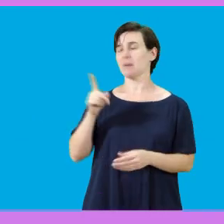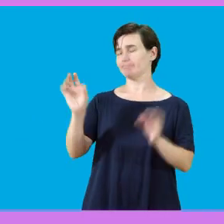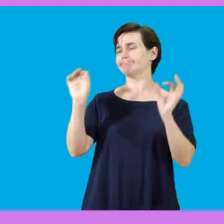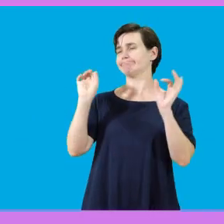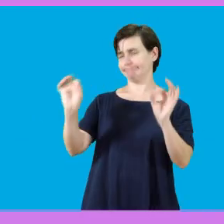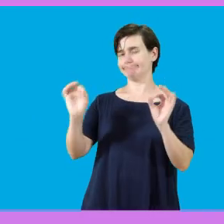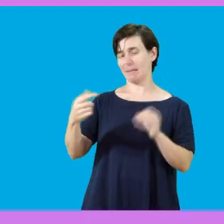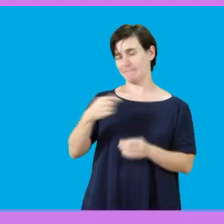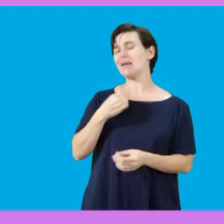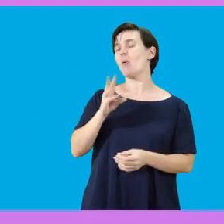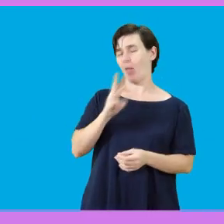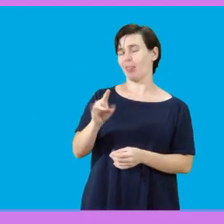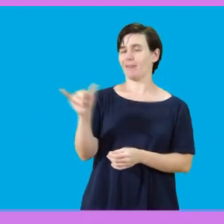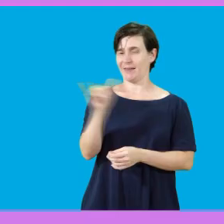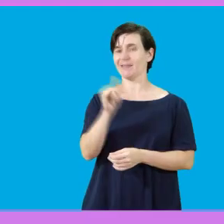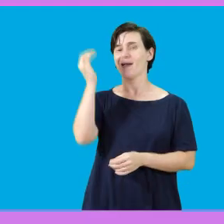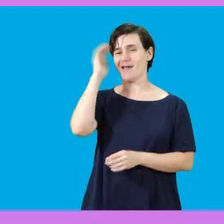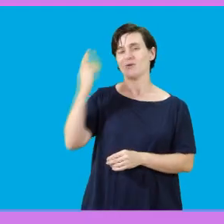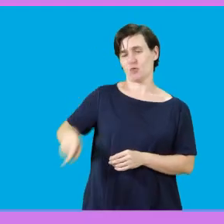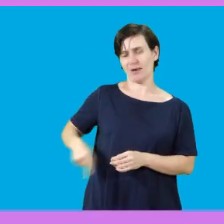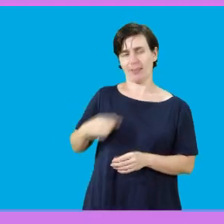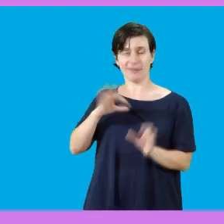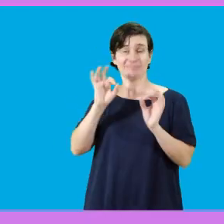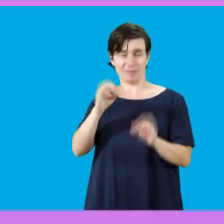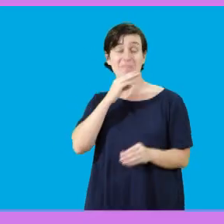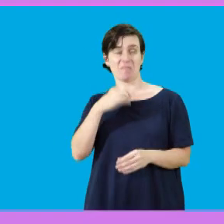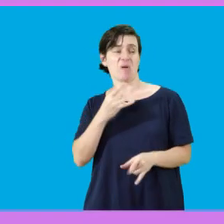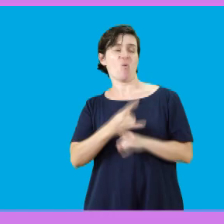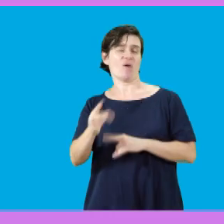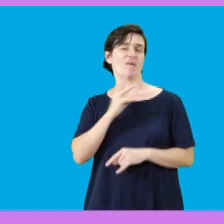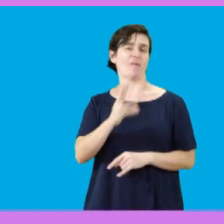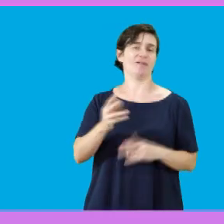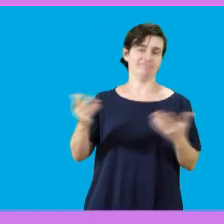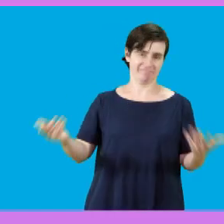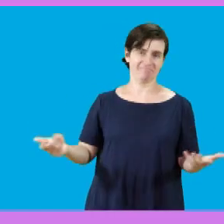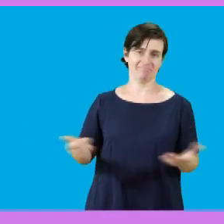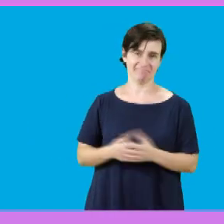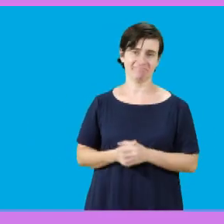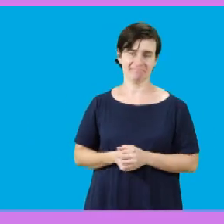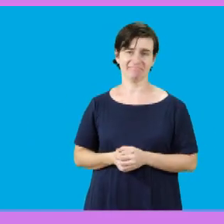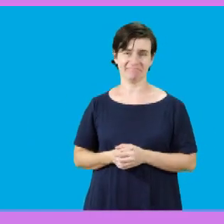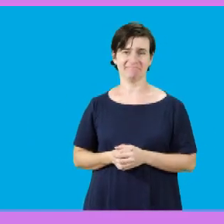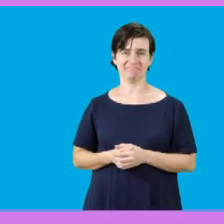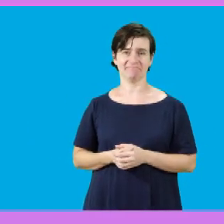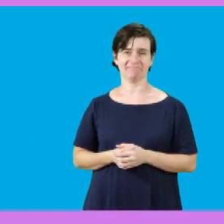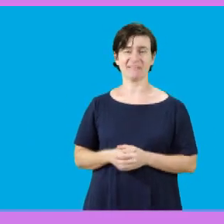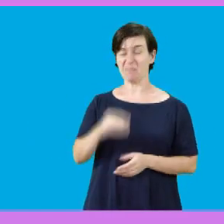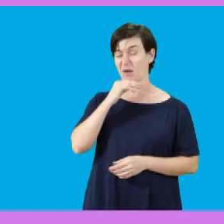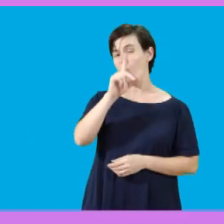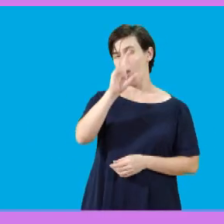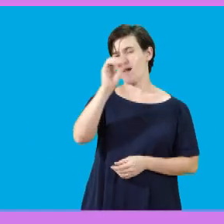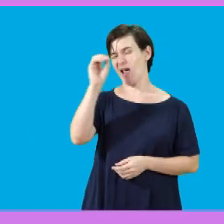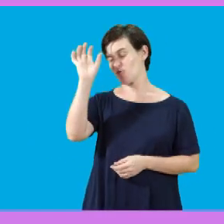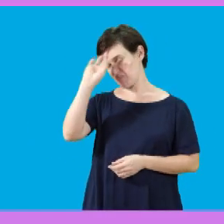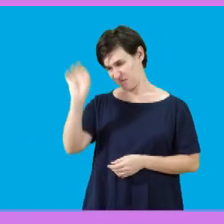is very certain that you might get a head or a tail, and it is definitely certain that